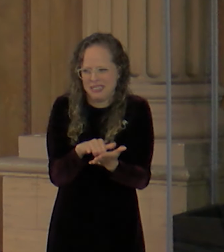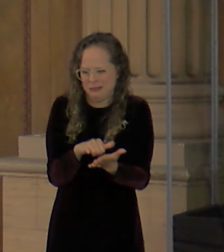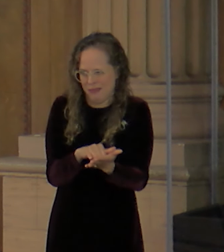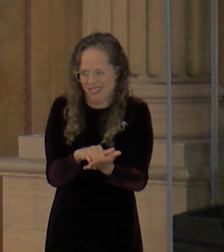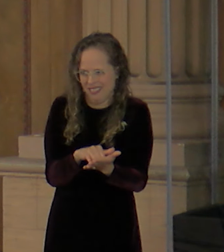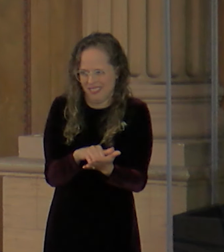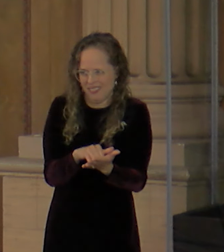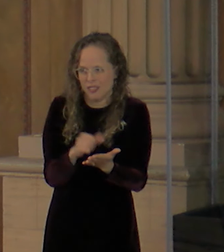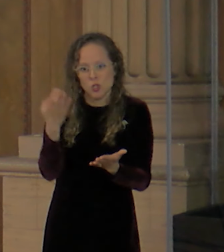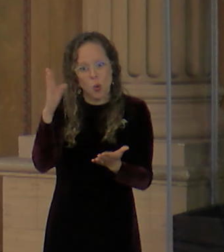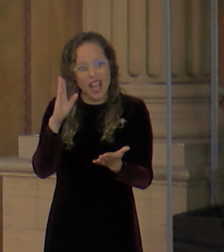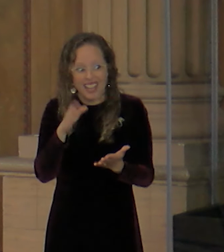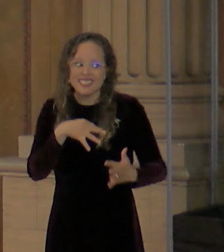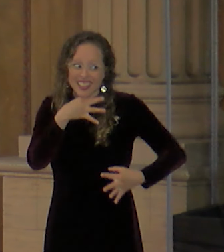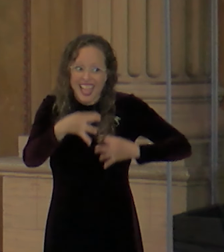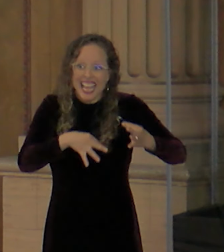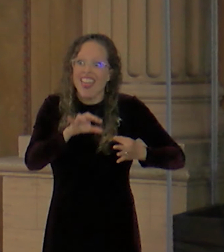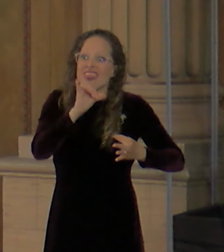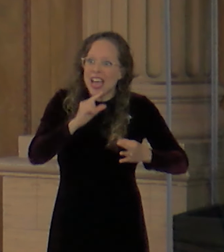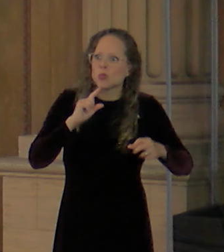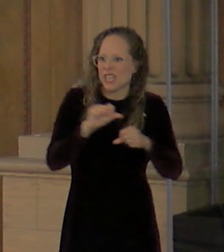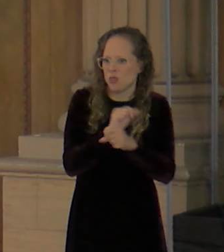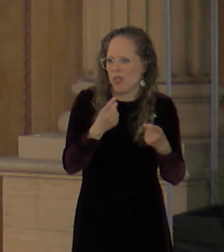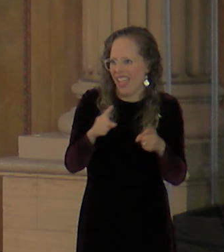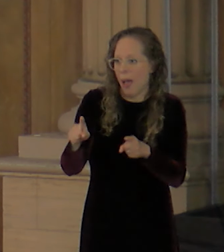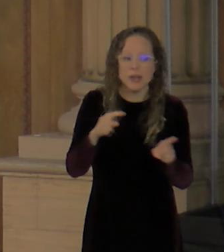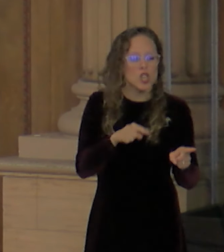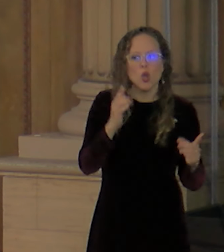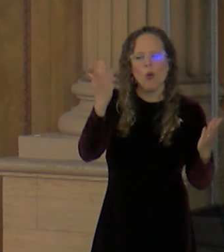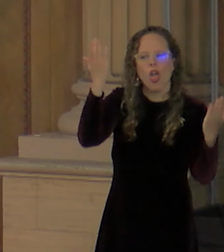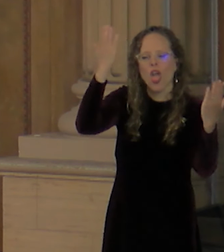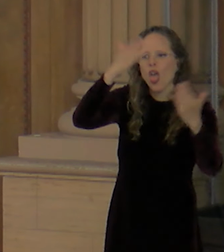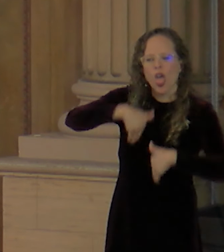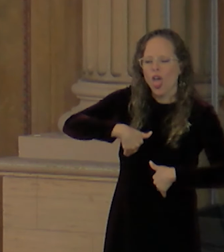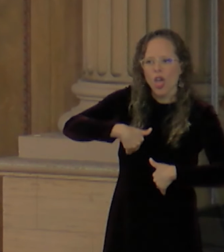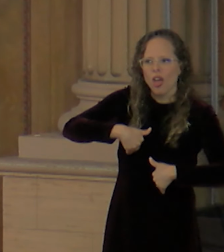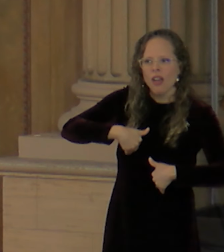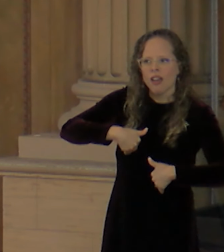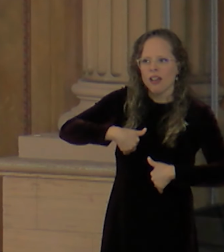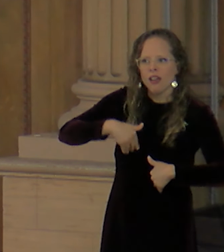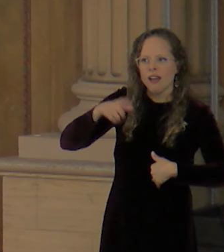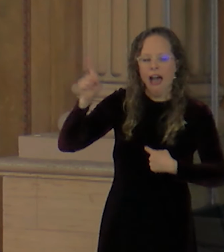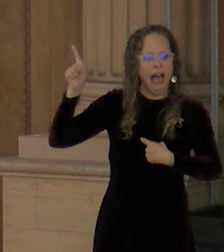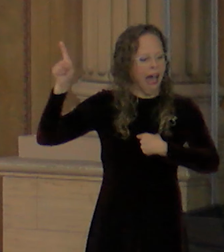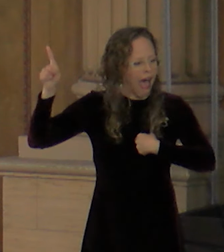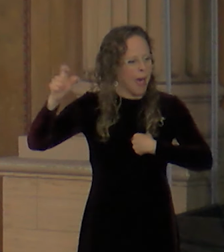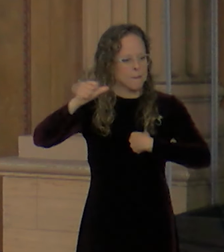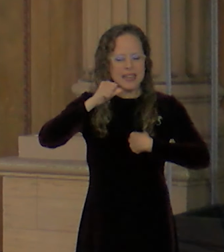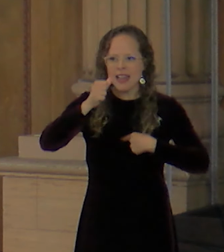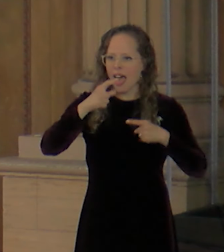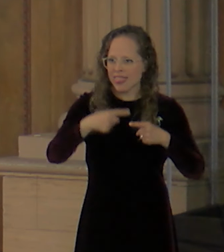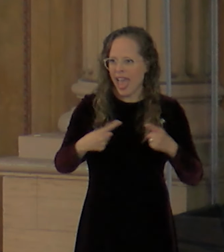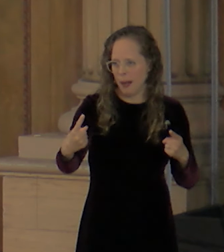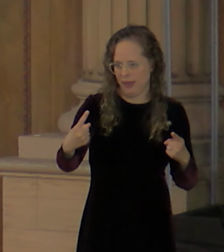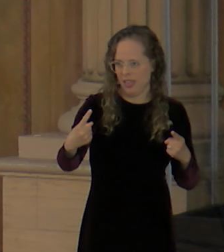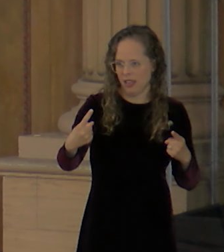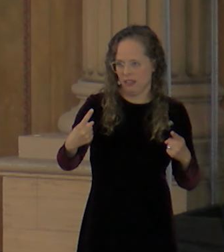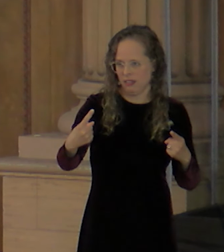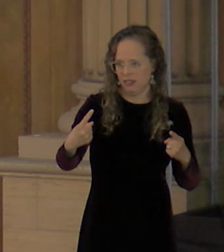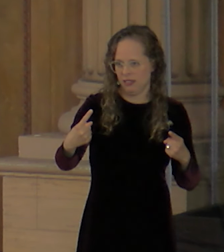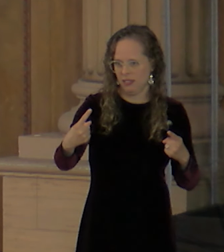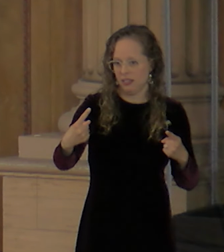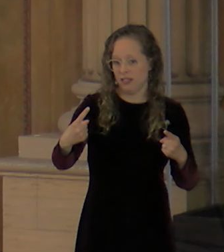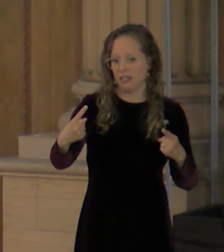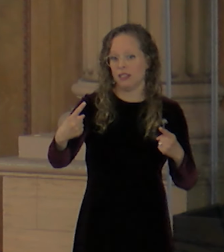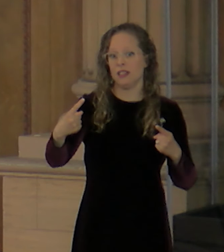that is what's going on. Job, you got me all wrong. The enemy is not me. The enemy is Satan. The chaos monster is not me.